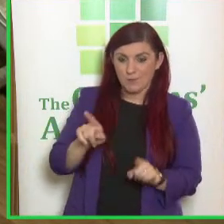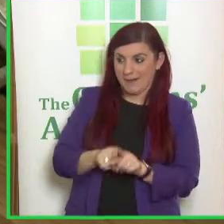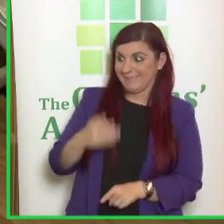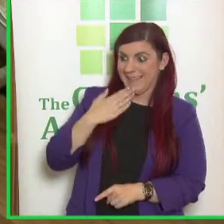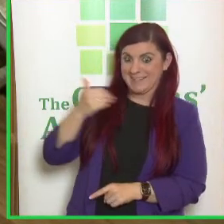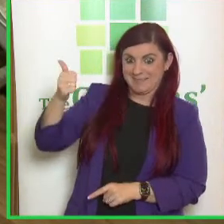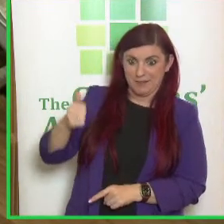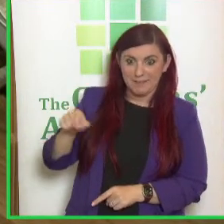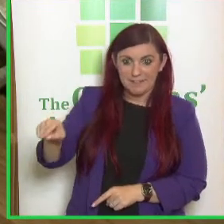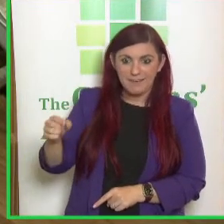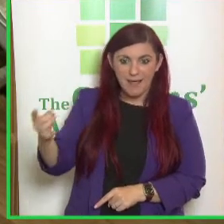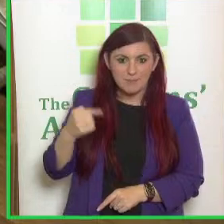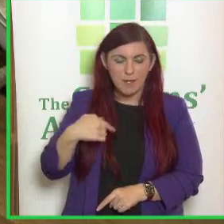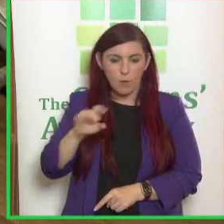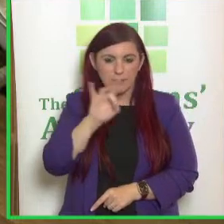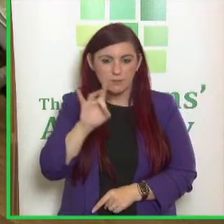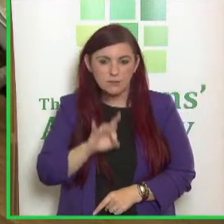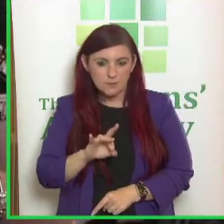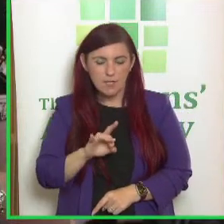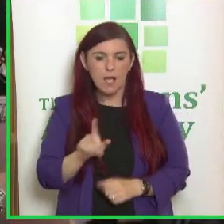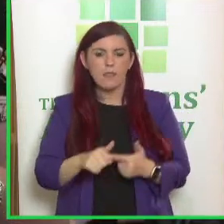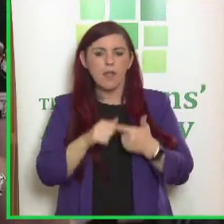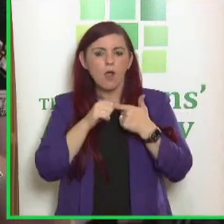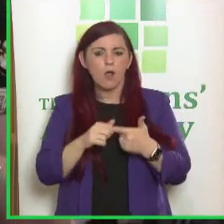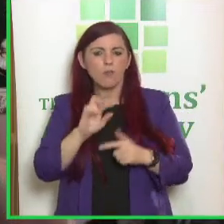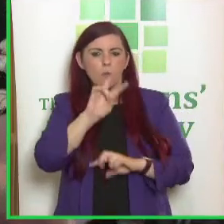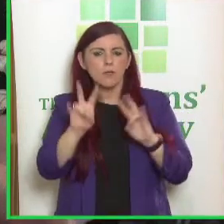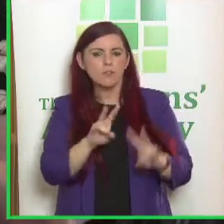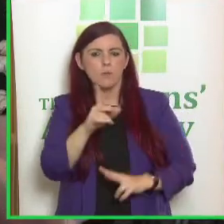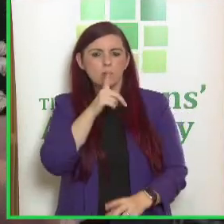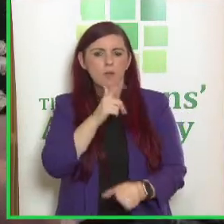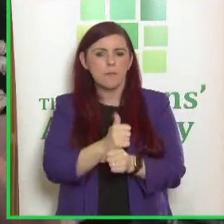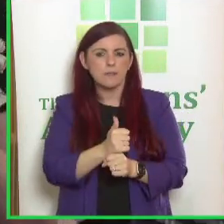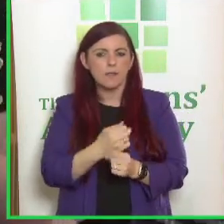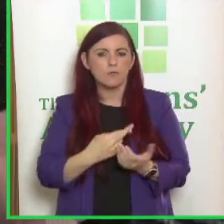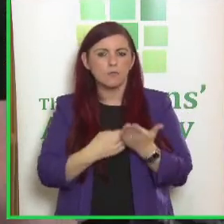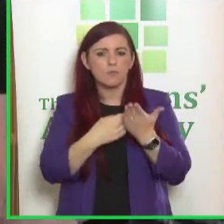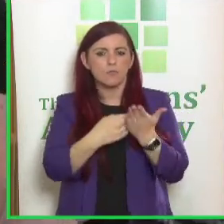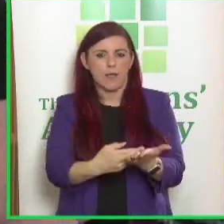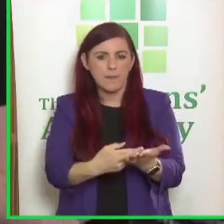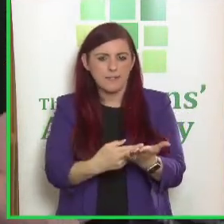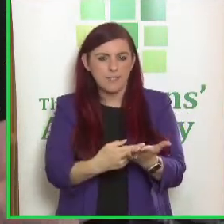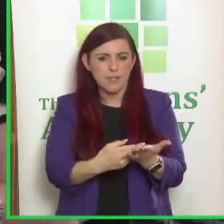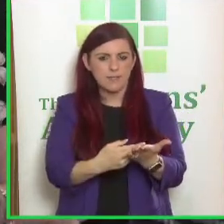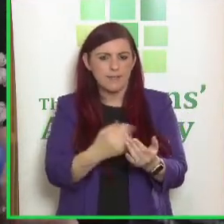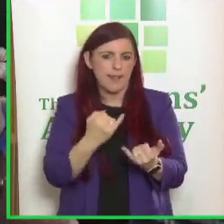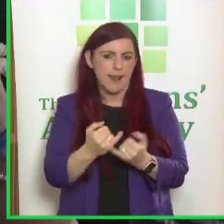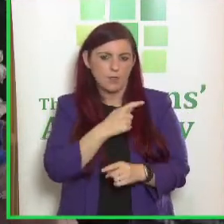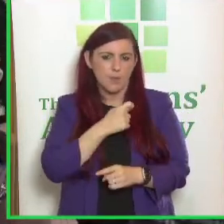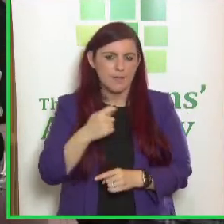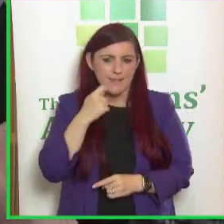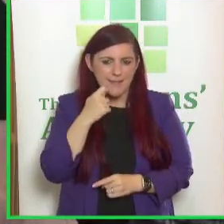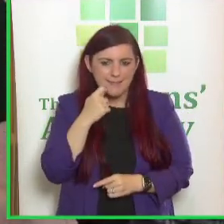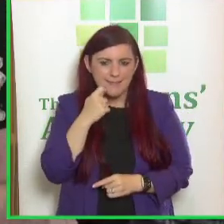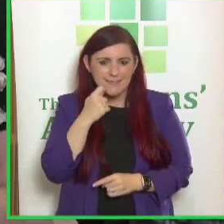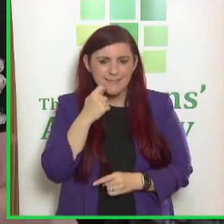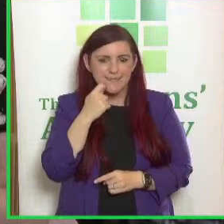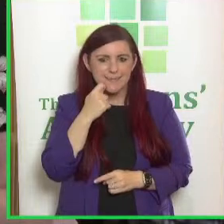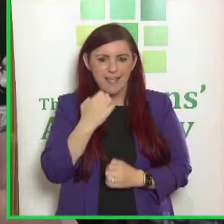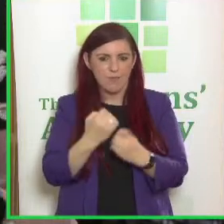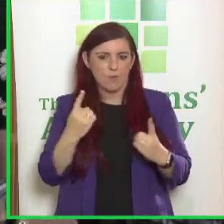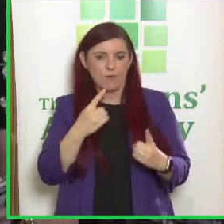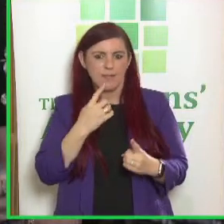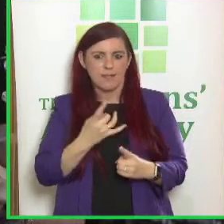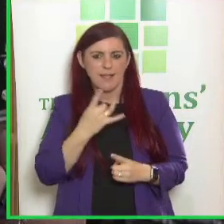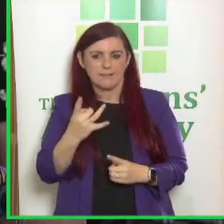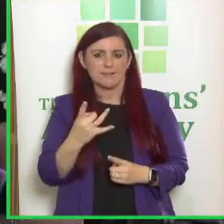kind of to loop back on that. But the other one I have is in relation to recommendation 17. Like you said, that there's many still unanswered questions for the